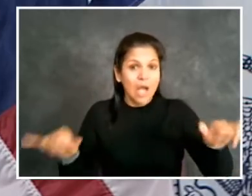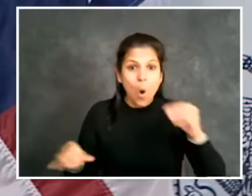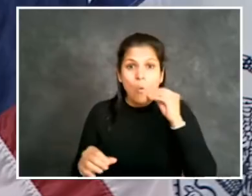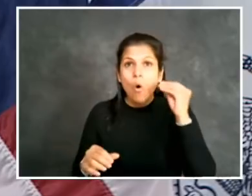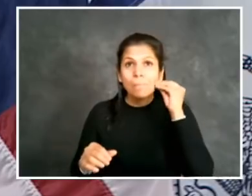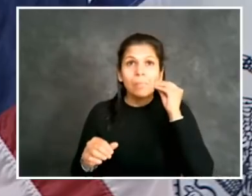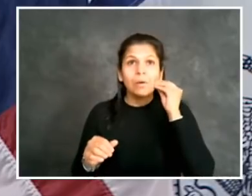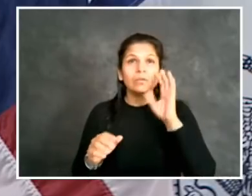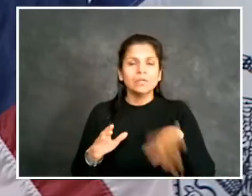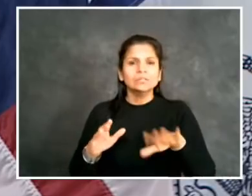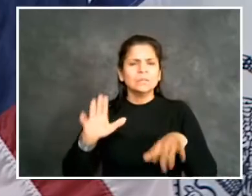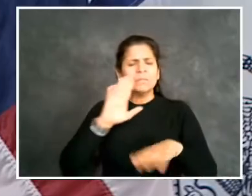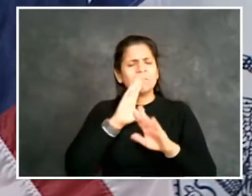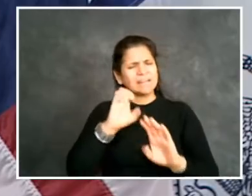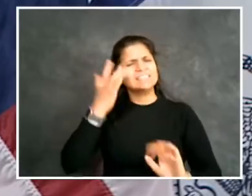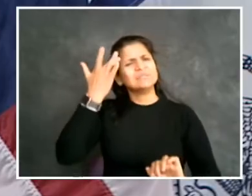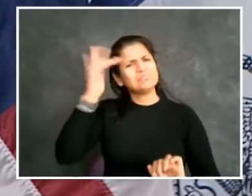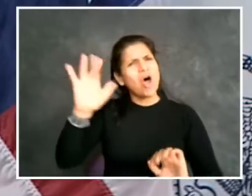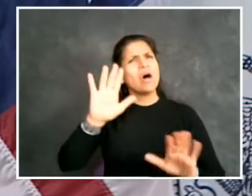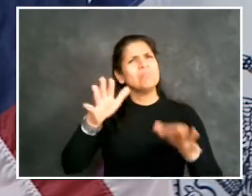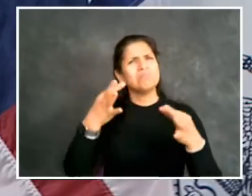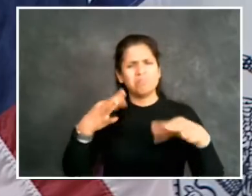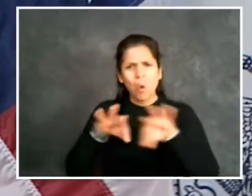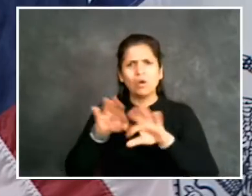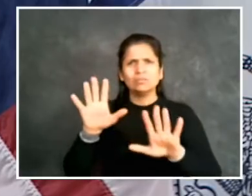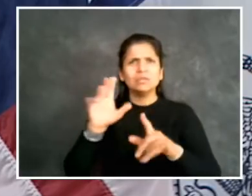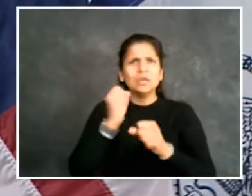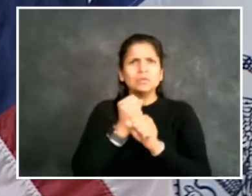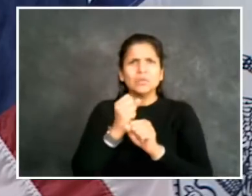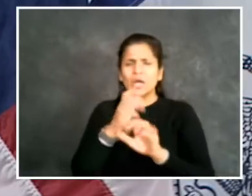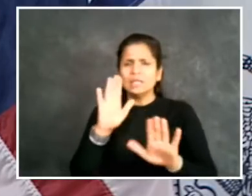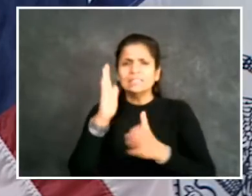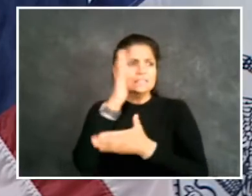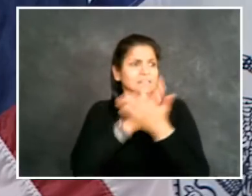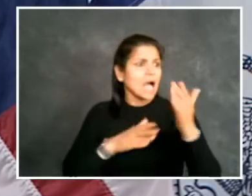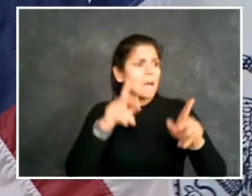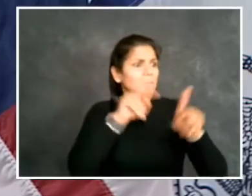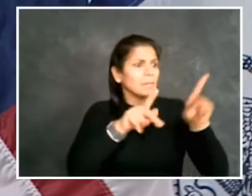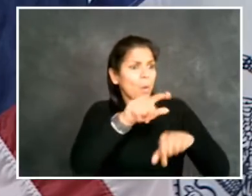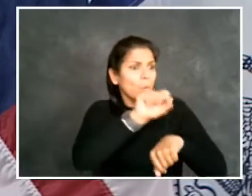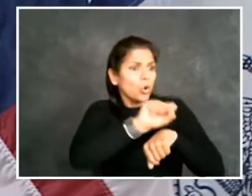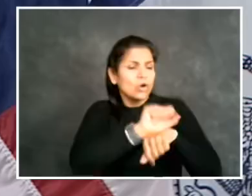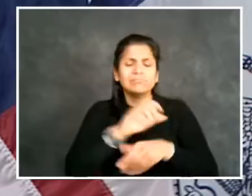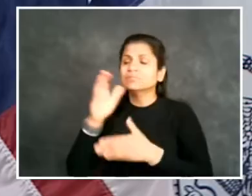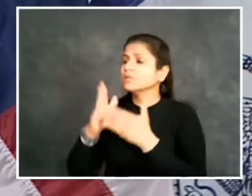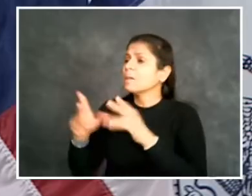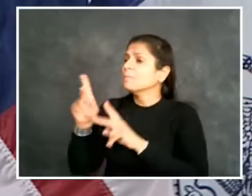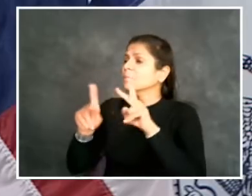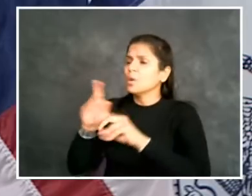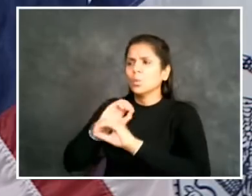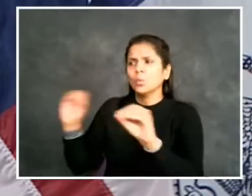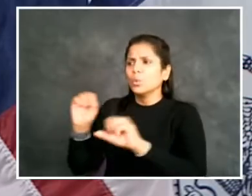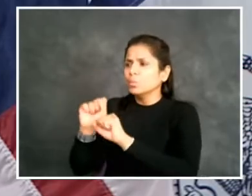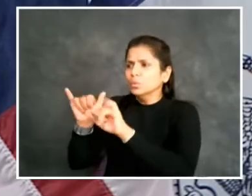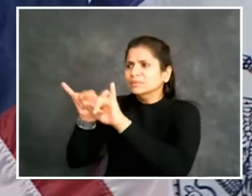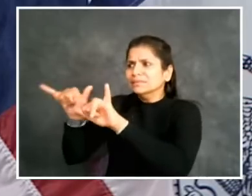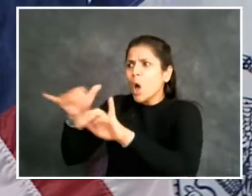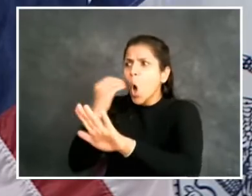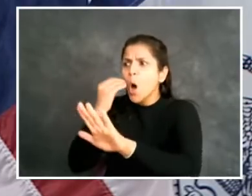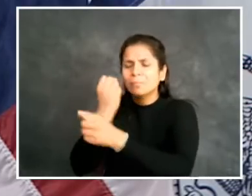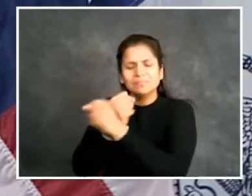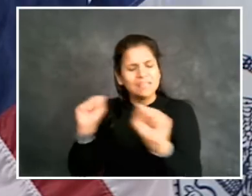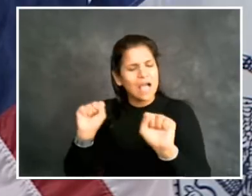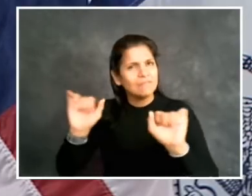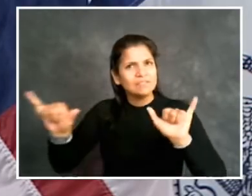because everyone that could be kept in and could socially distance, we had to do that. But now we